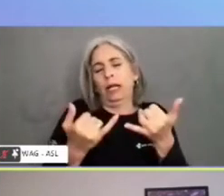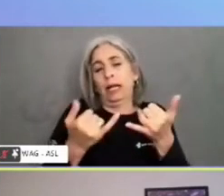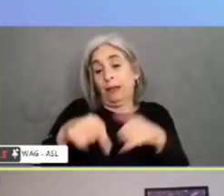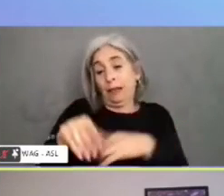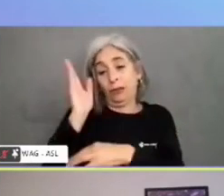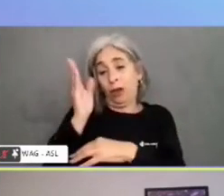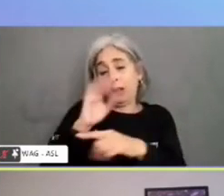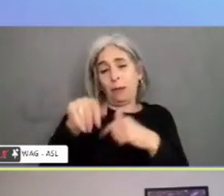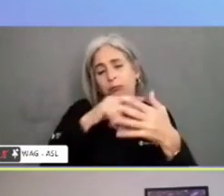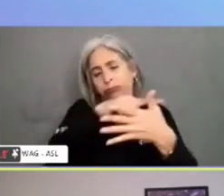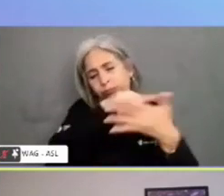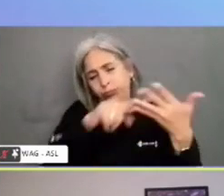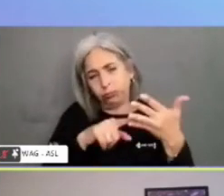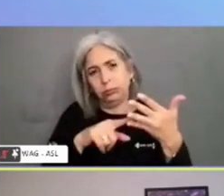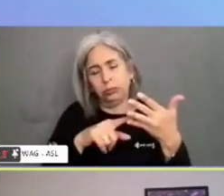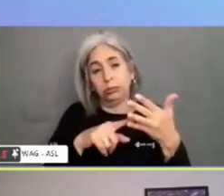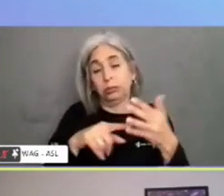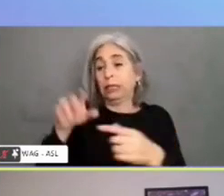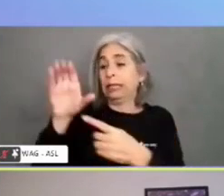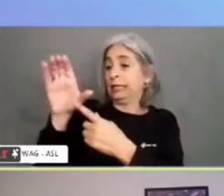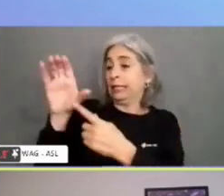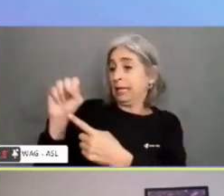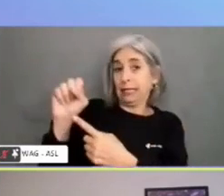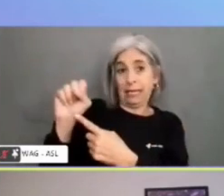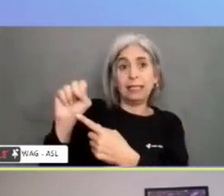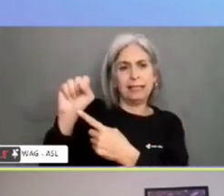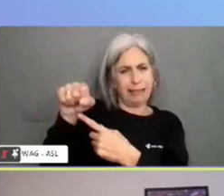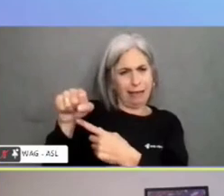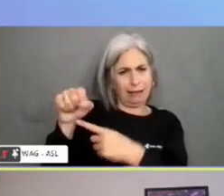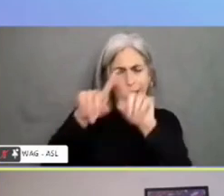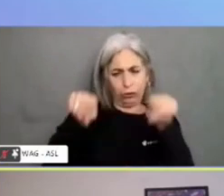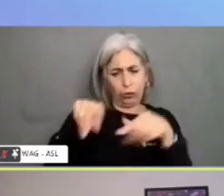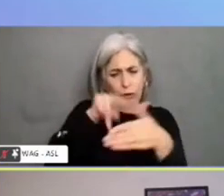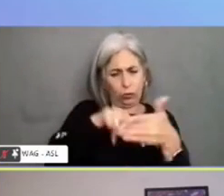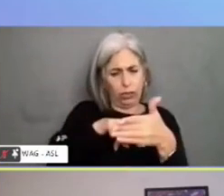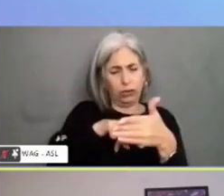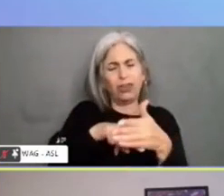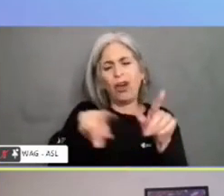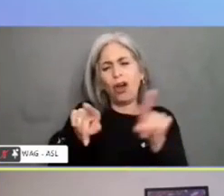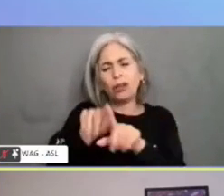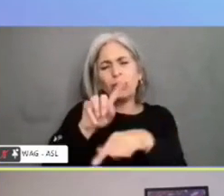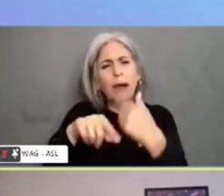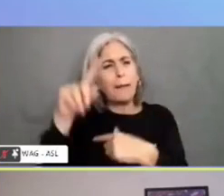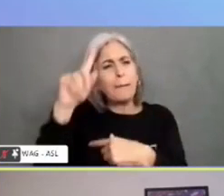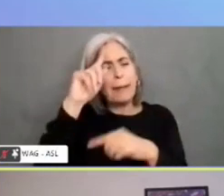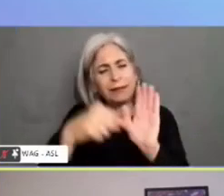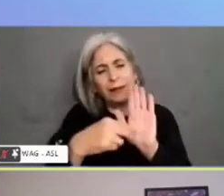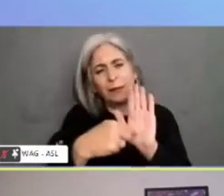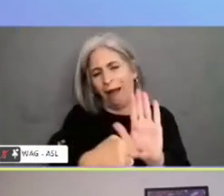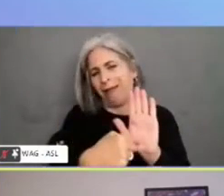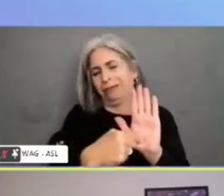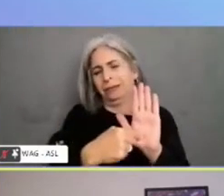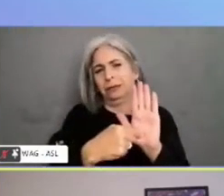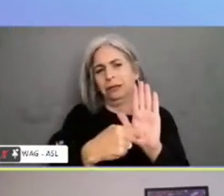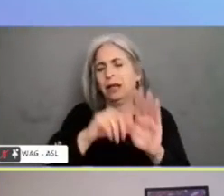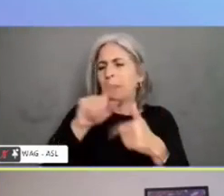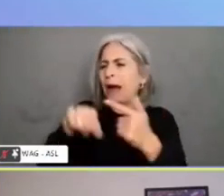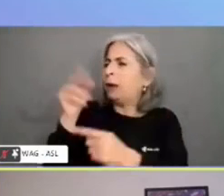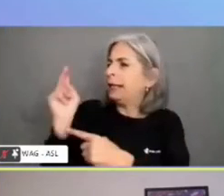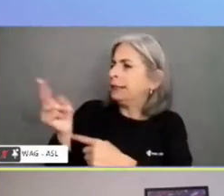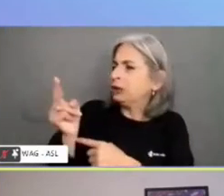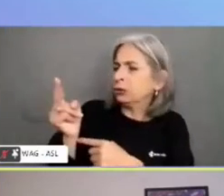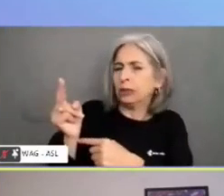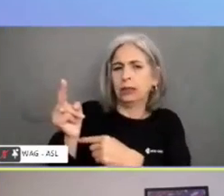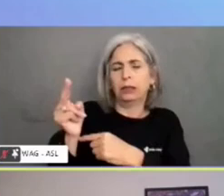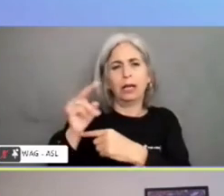is nominally about CSS and screen readers, but it's also a bit about mental models, and it's about history, and it's about